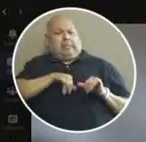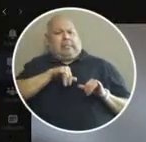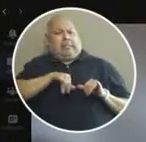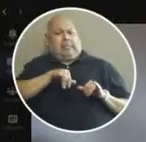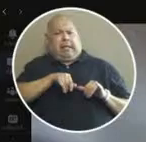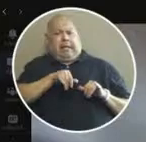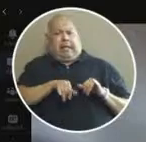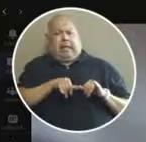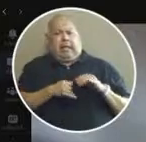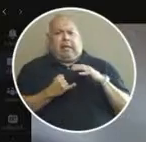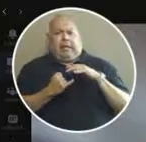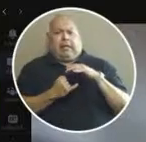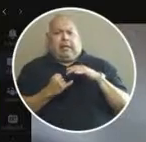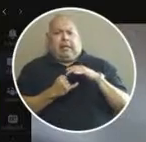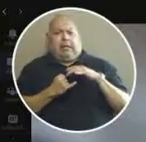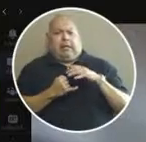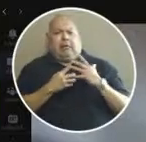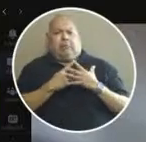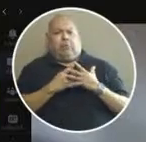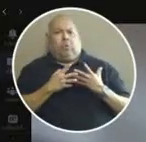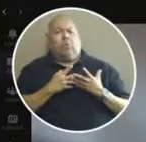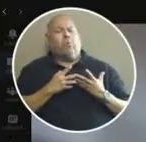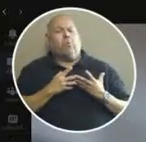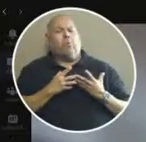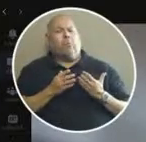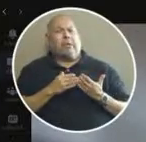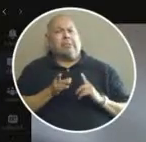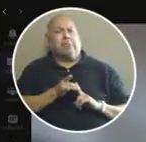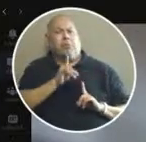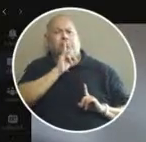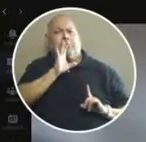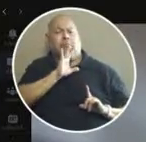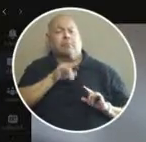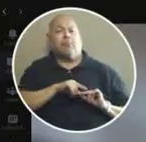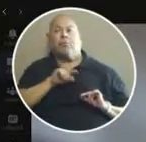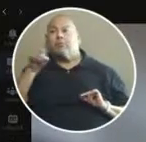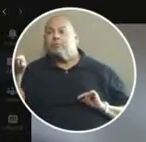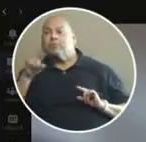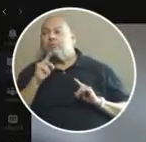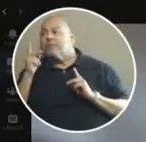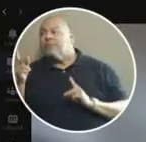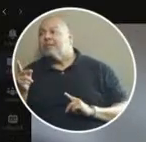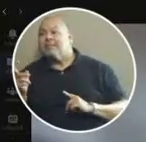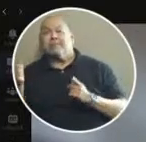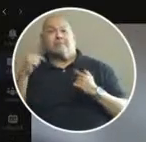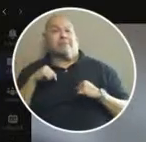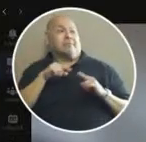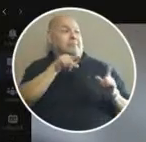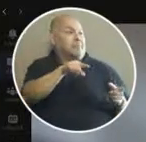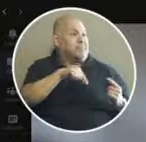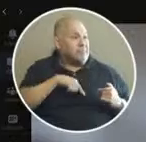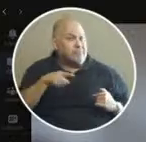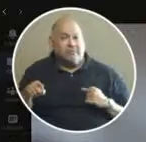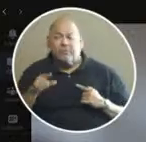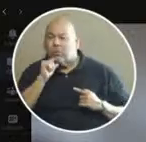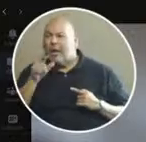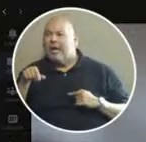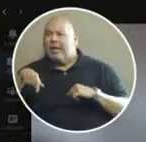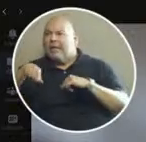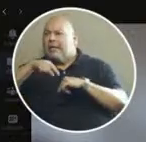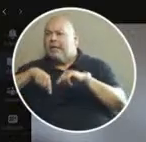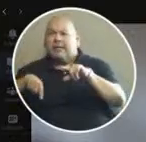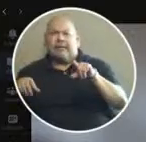situation, then you're less vulnerable. When you go from one household to the other or have 10 people, then you don't know where